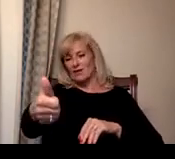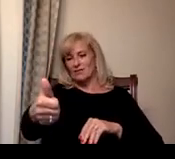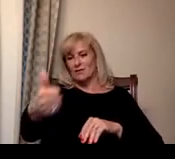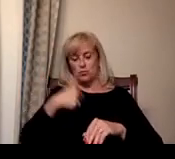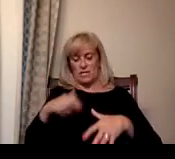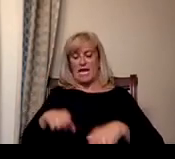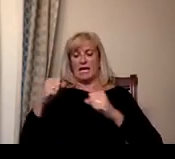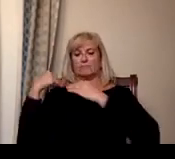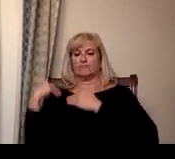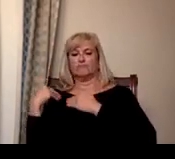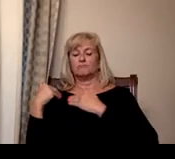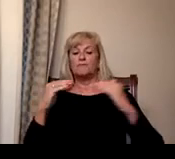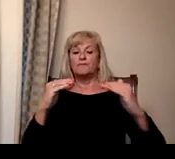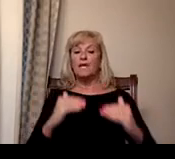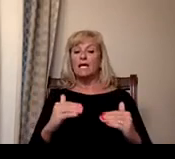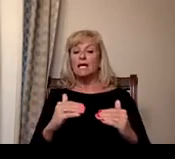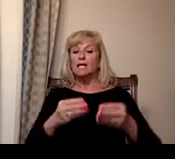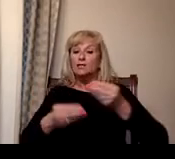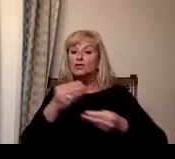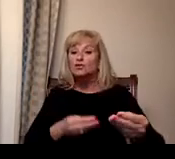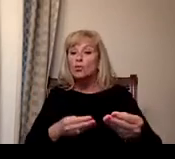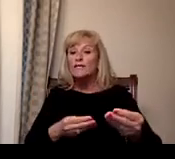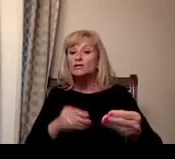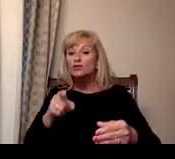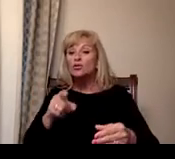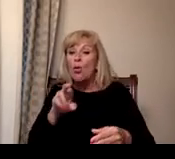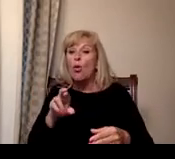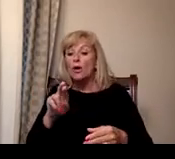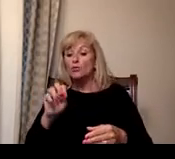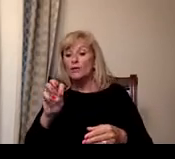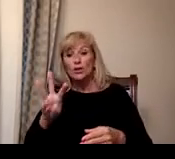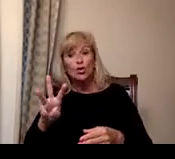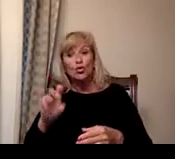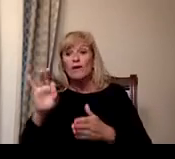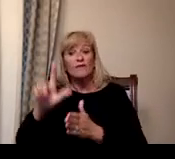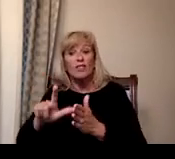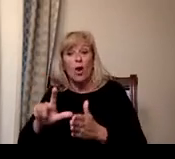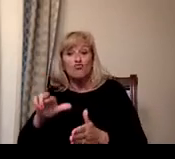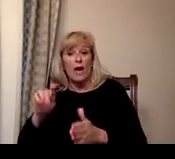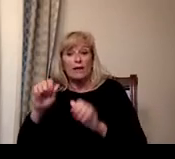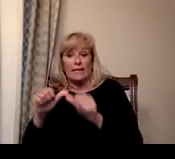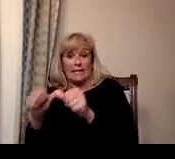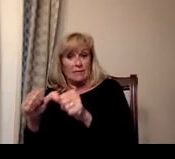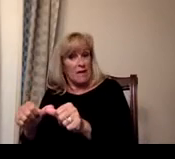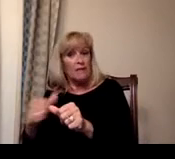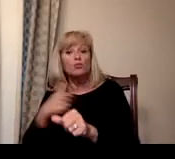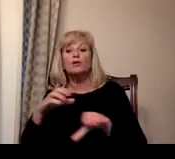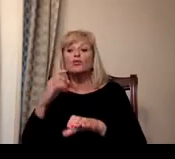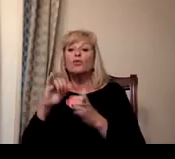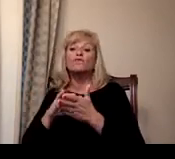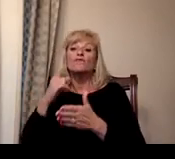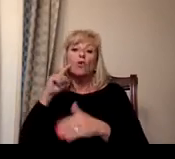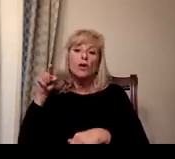I told you this, we switch or renew when your plan expires. And for those of you that are excited about making a